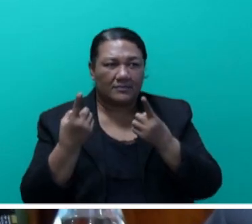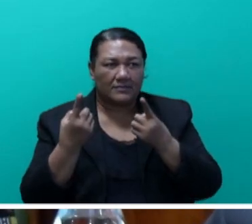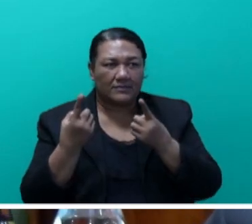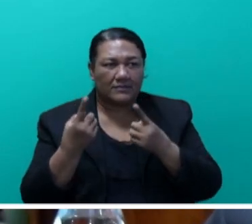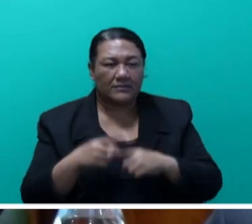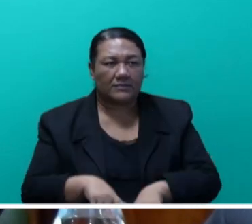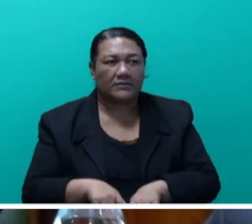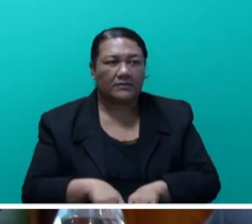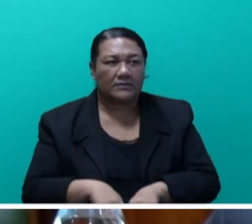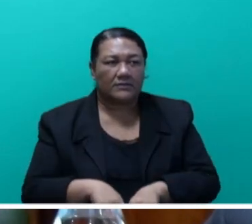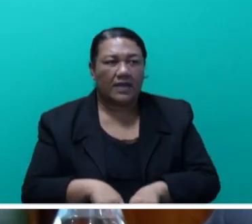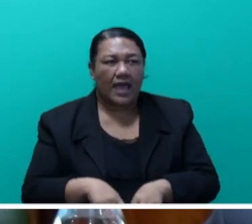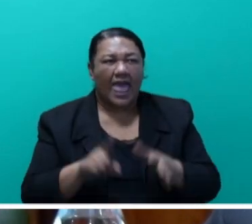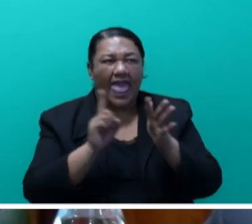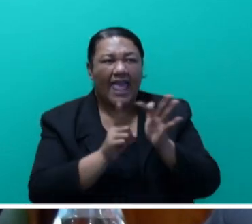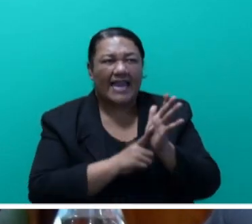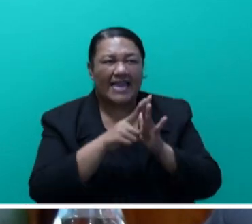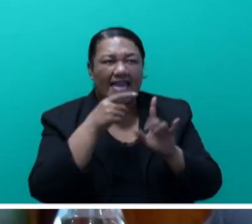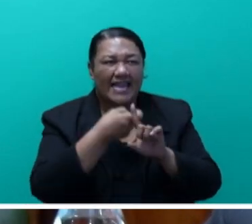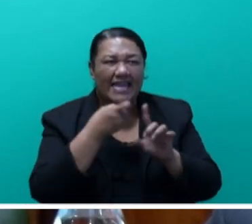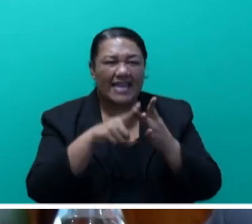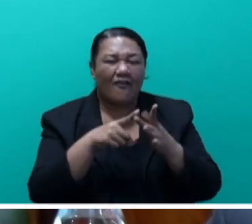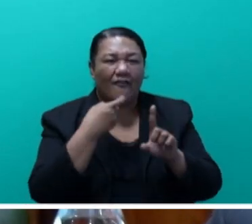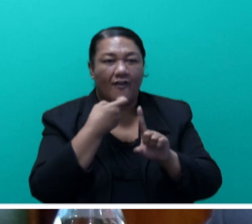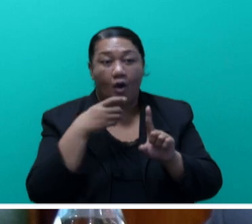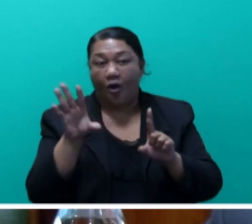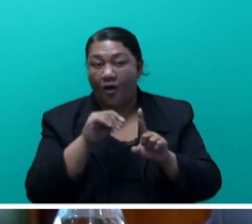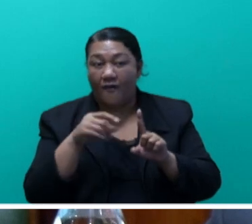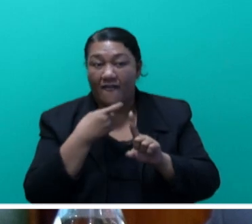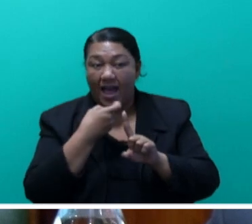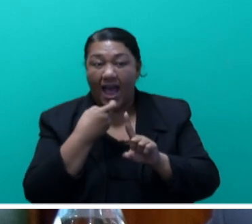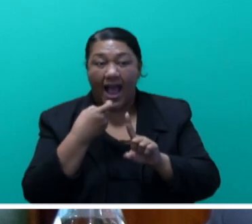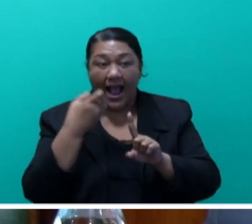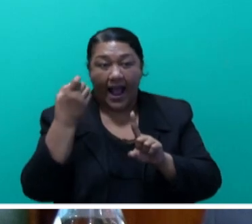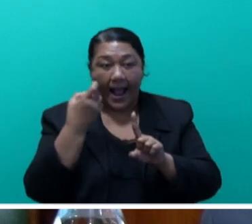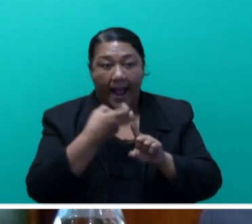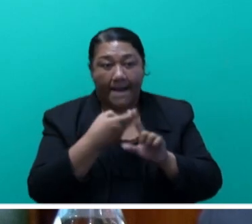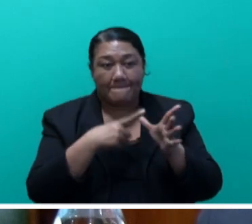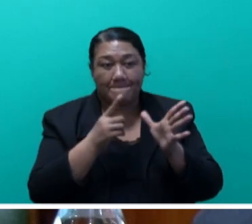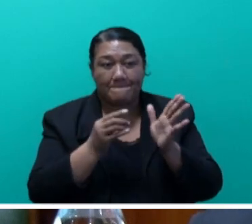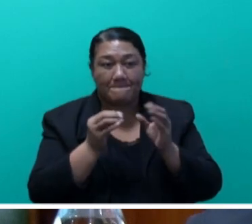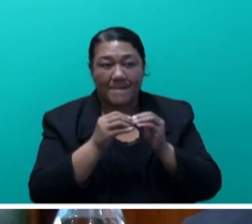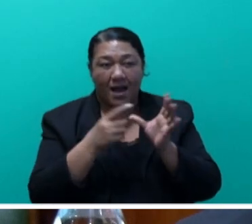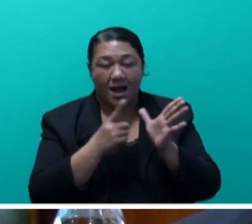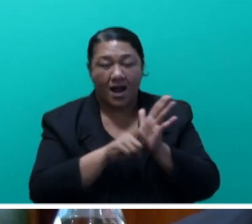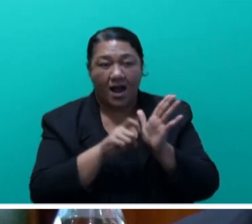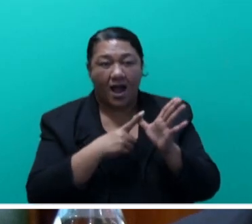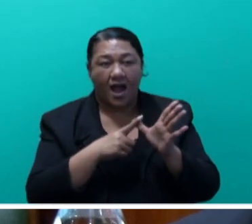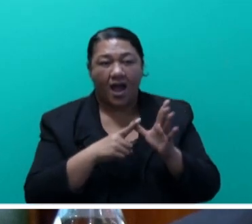Firstly, Mr. Eliki Kaumaitotoya of Kambara, who was one of the first